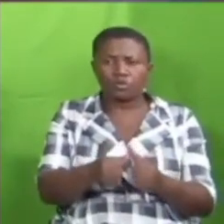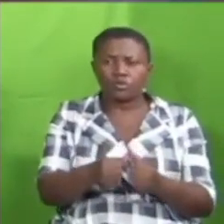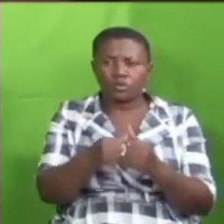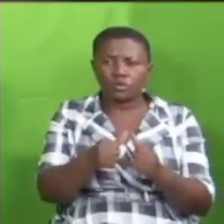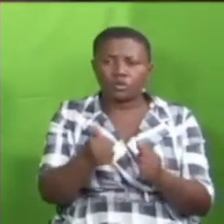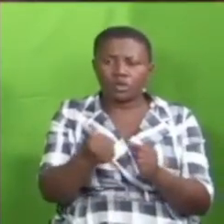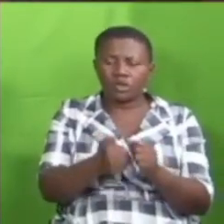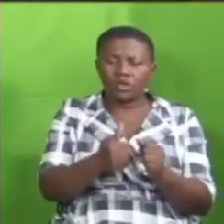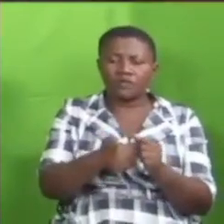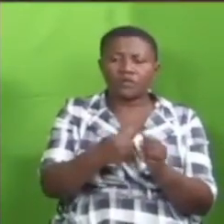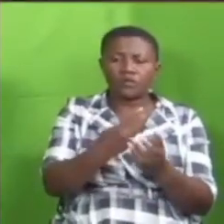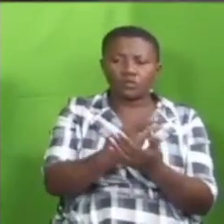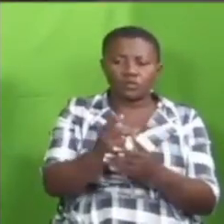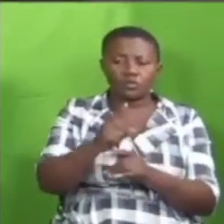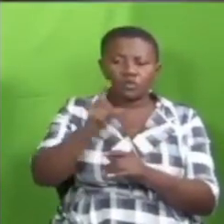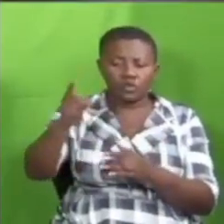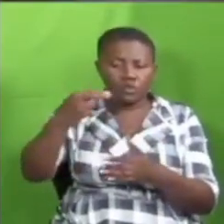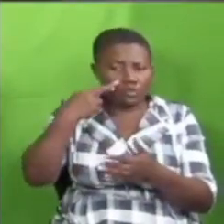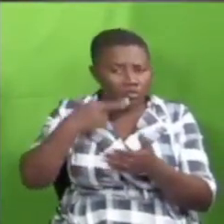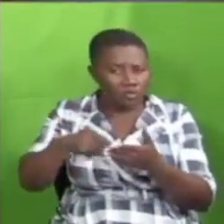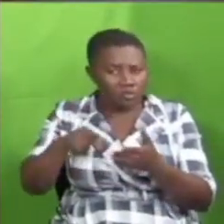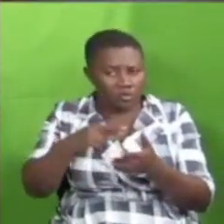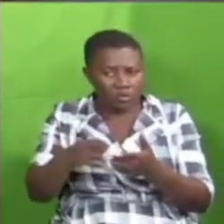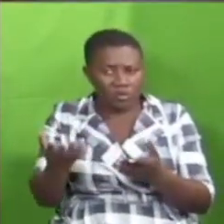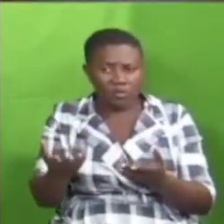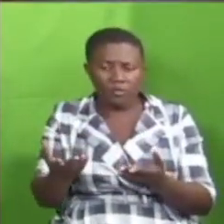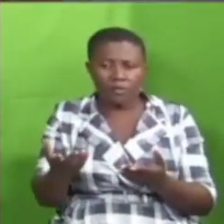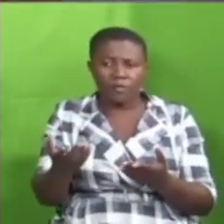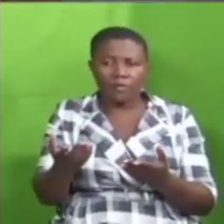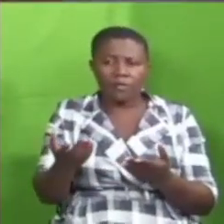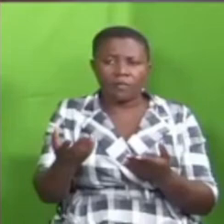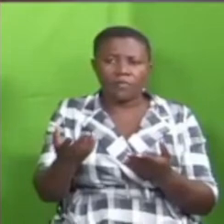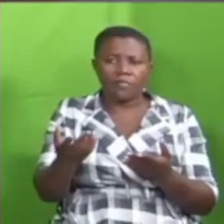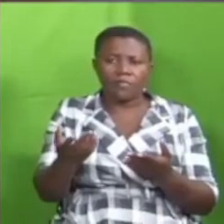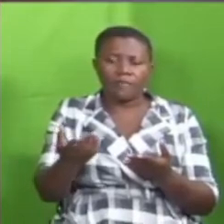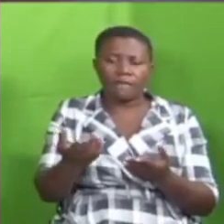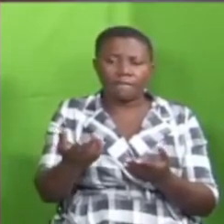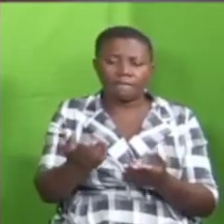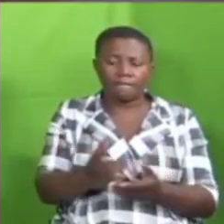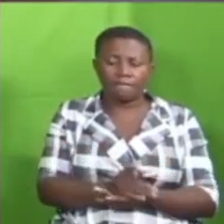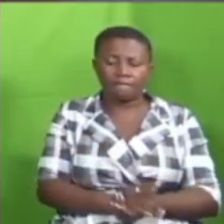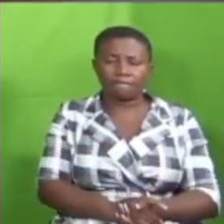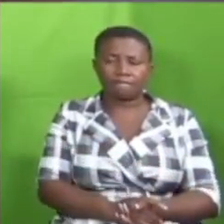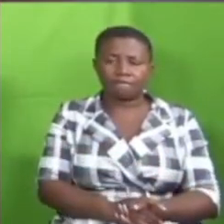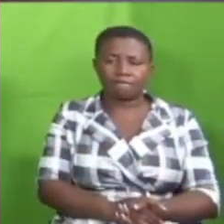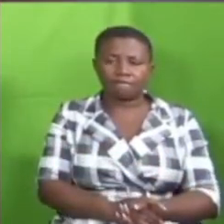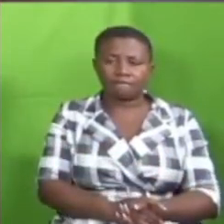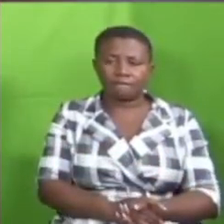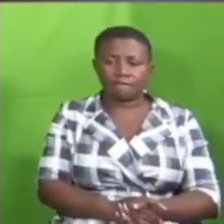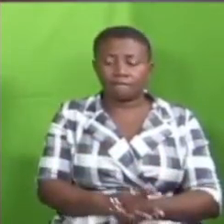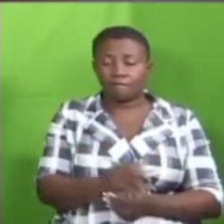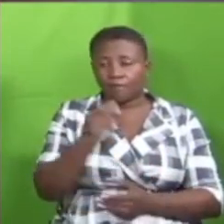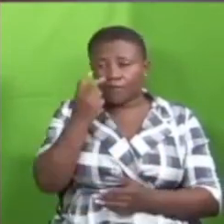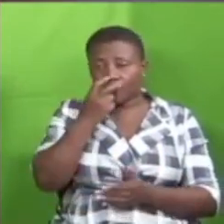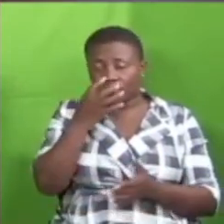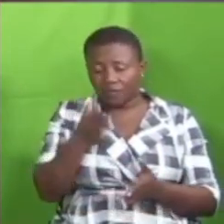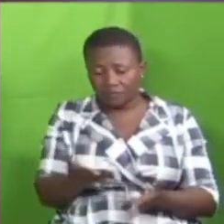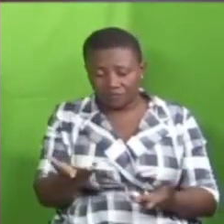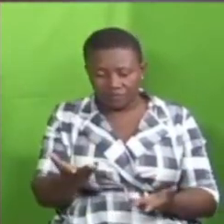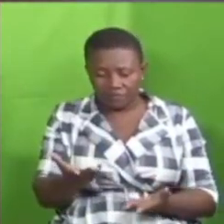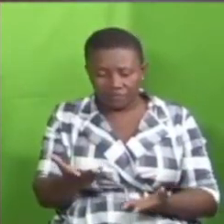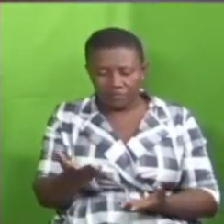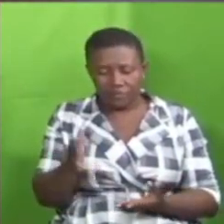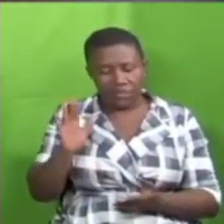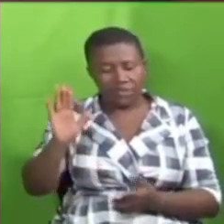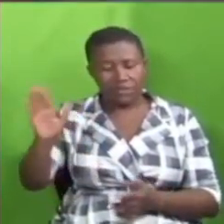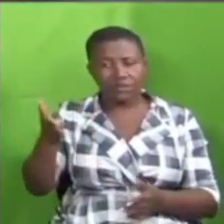supposed to go for review, he would come past my place and I'll see him off. Mr. Speaker, his death is so sad.